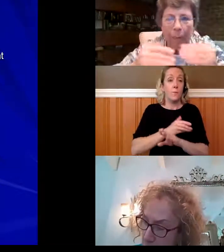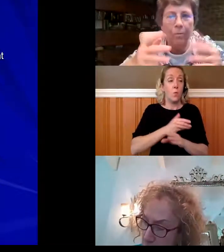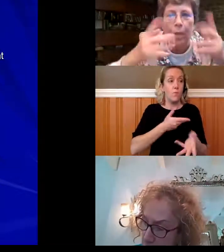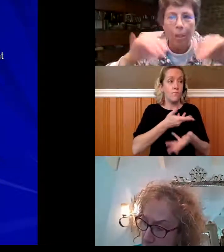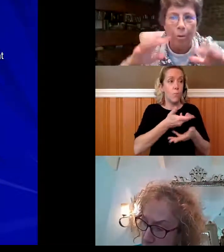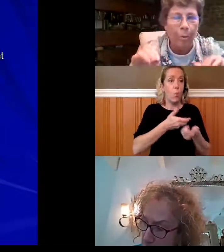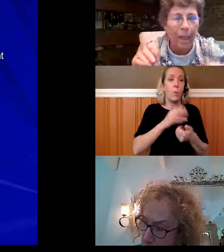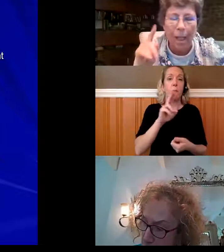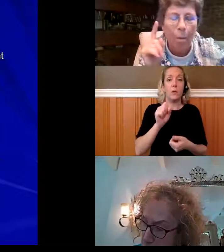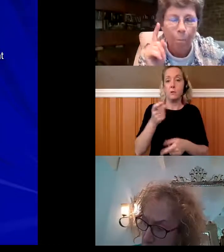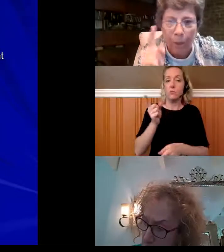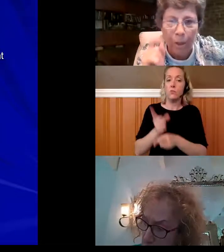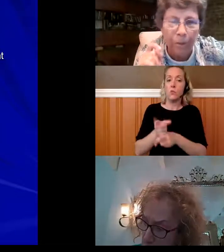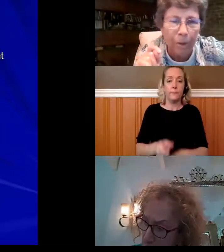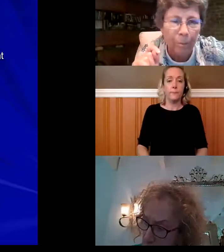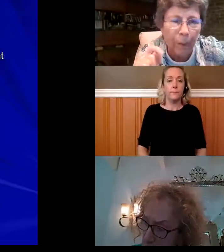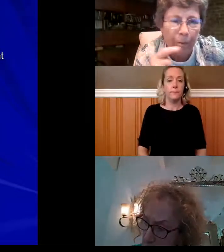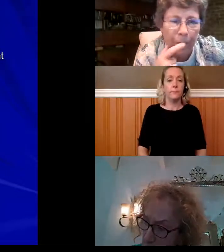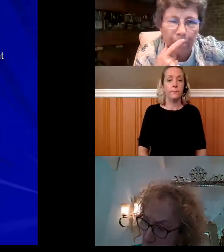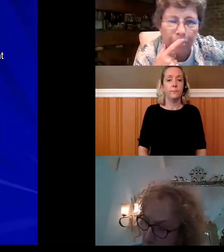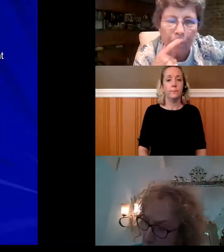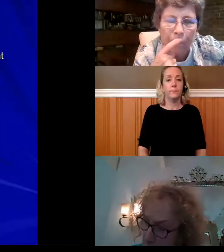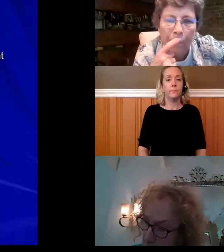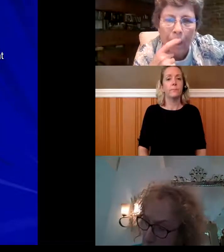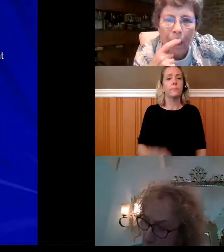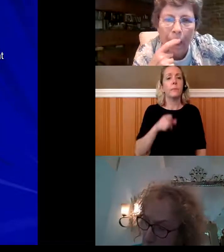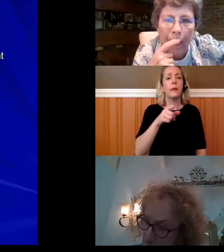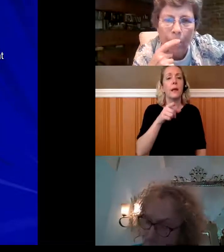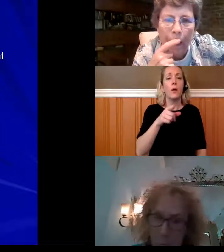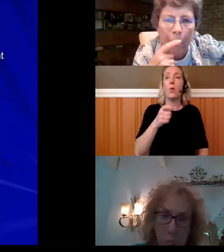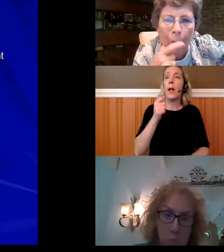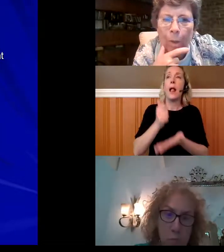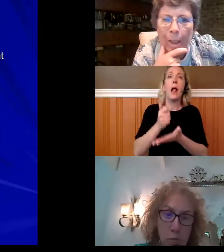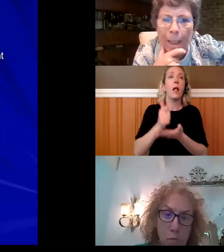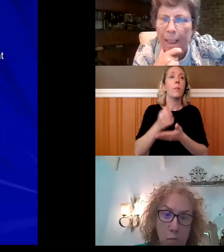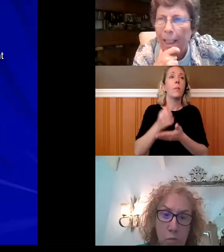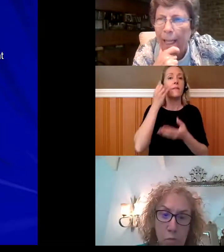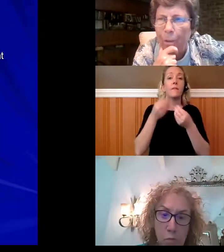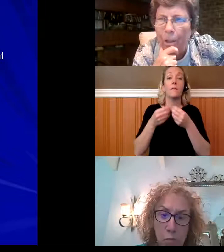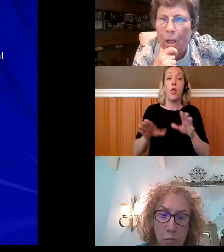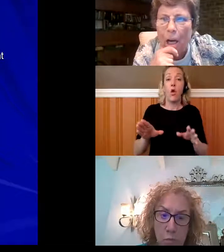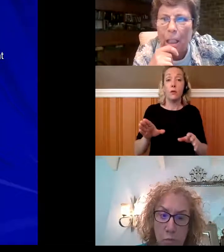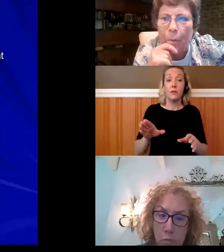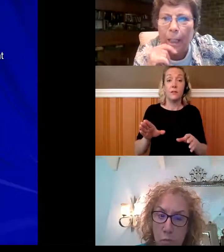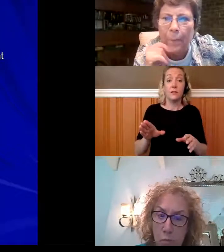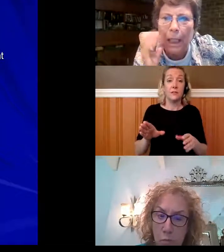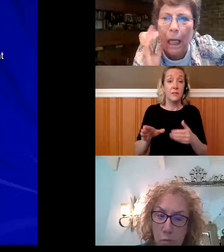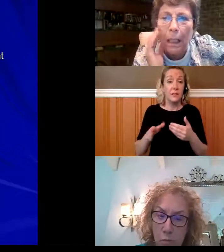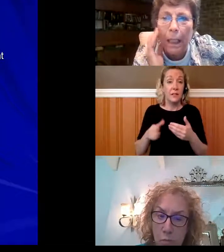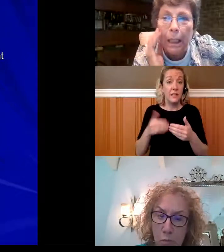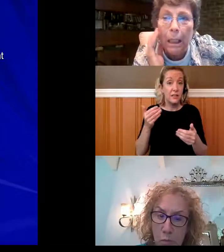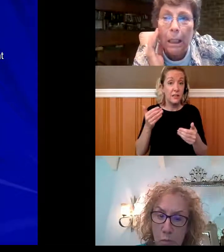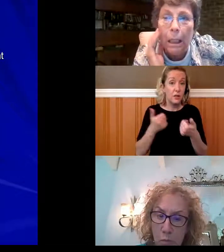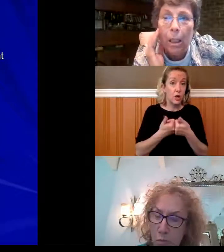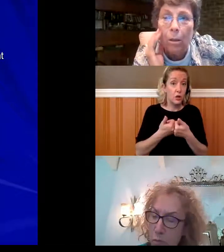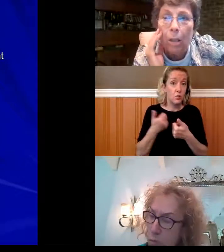beautiful. And where would we put soliciting aid when you're lost? Would that be kind of like easy or unstructured? To